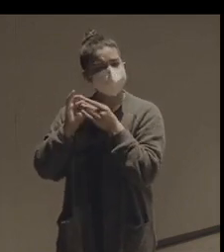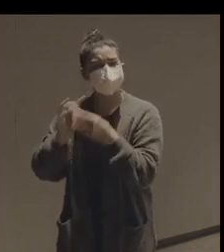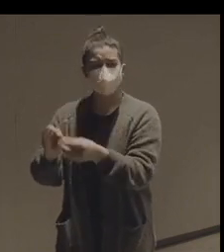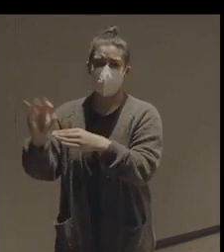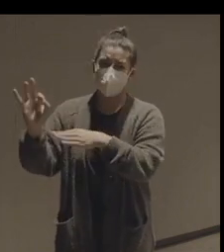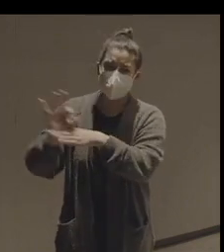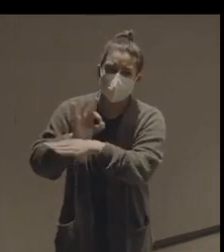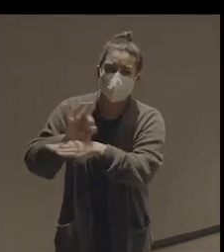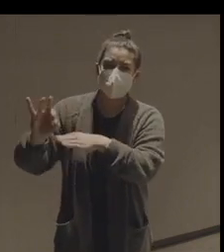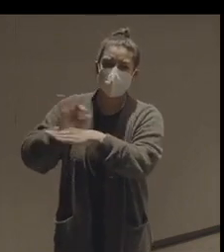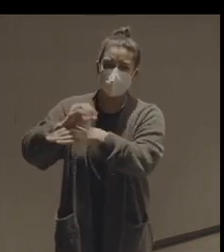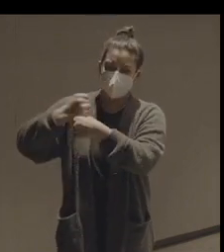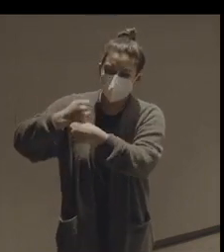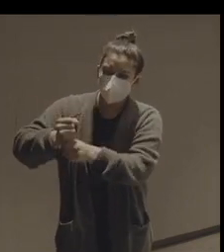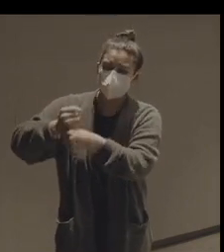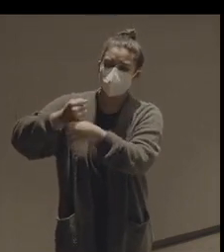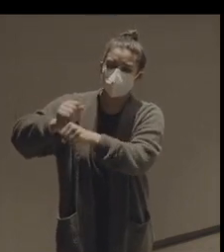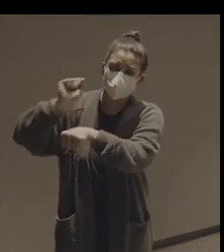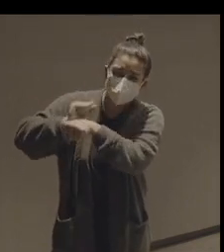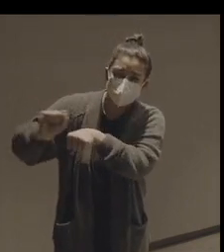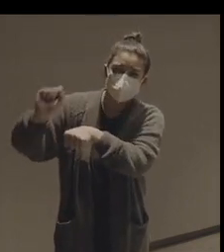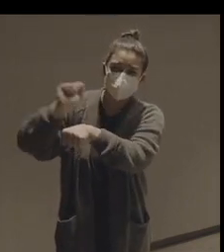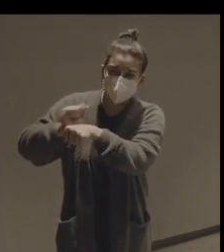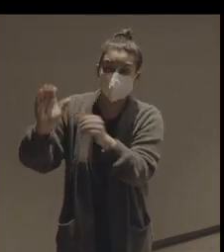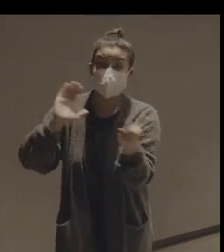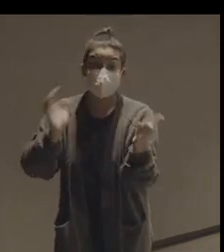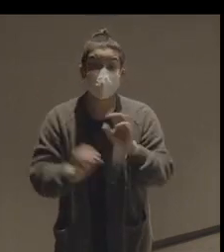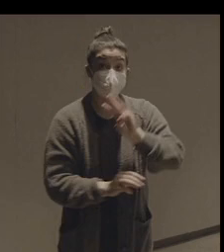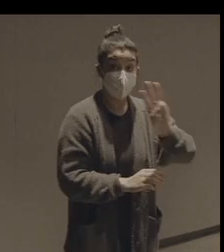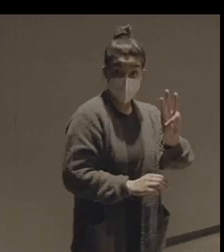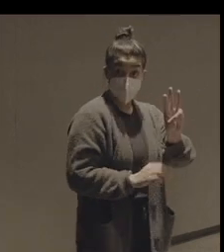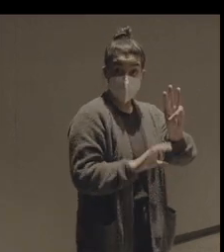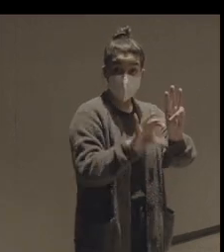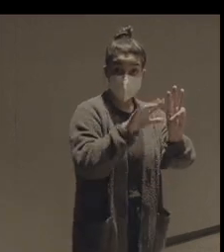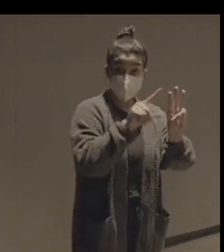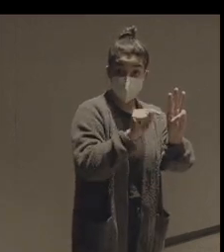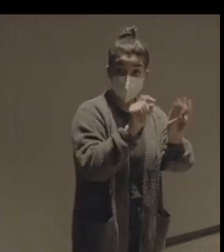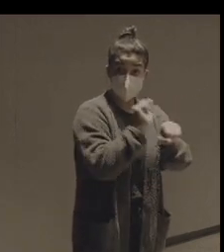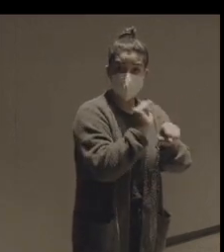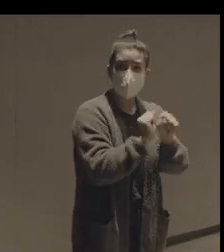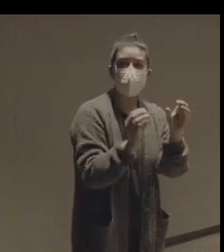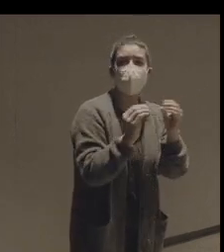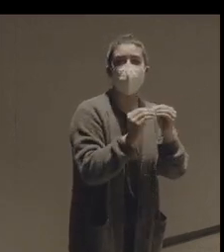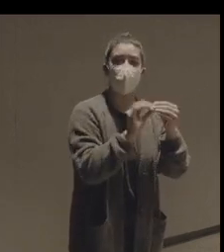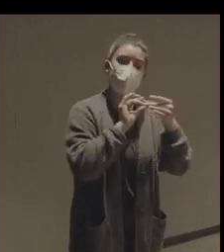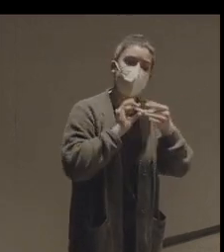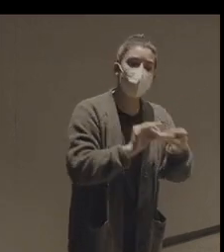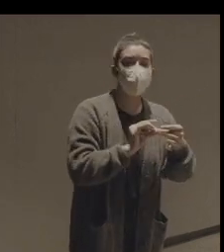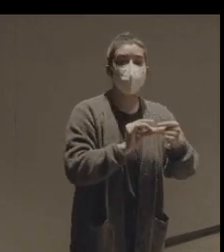manufacture, whereas the West Coast work is more tied to chemistry and